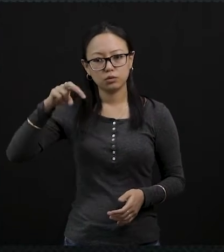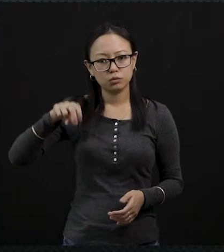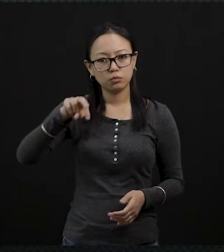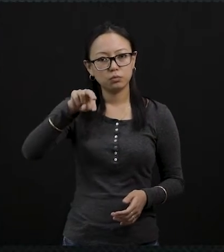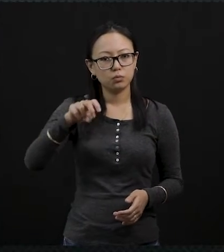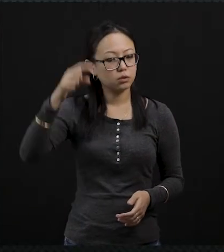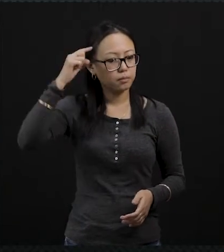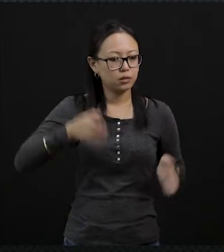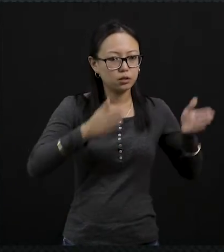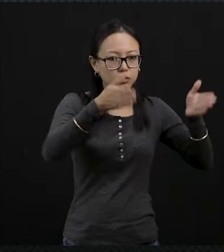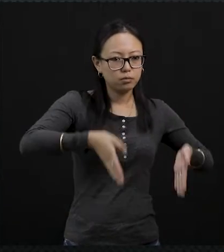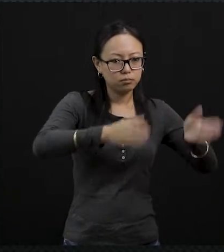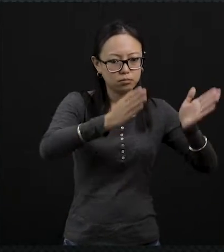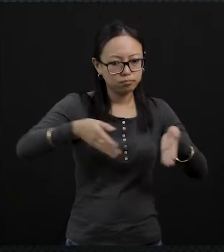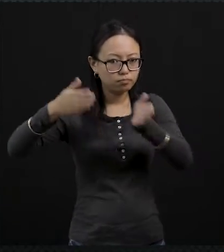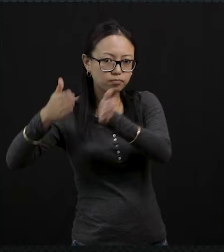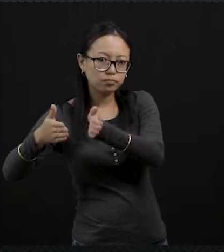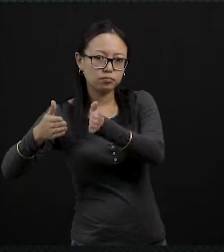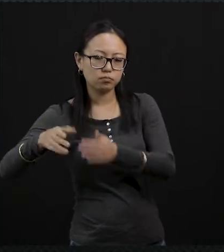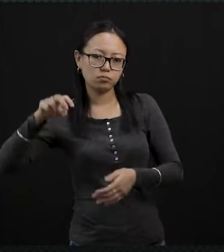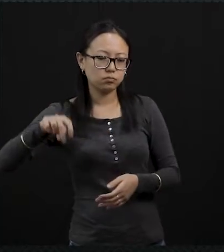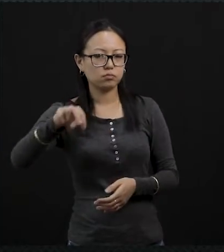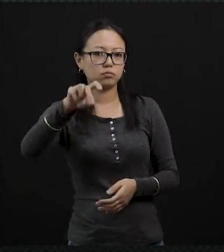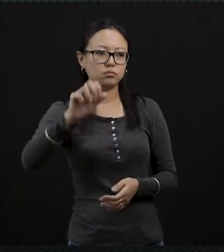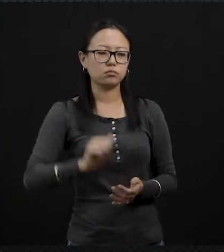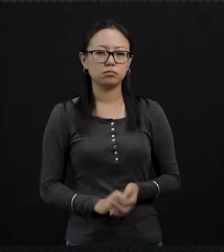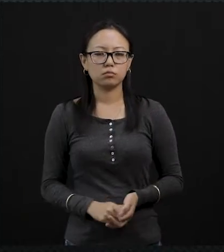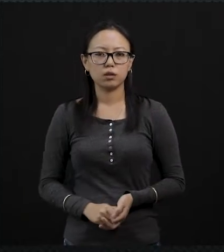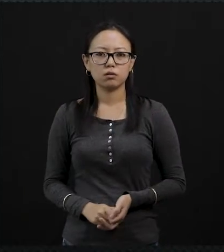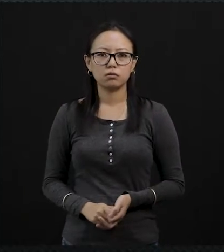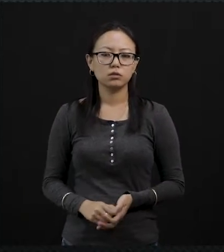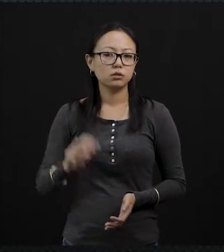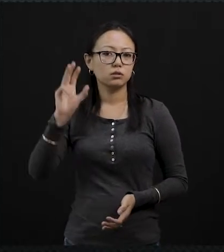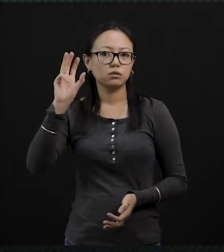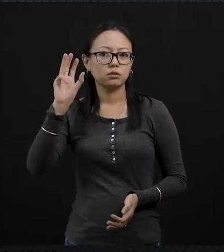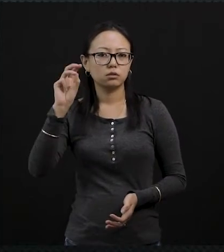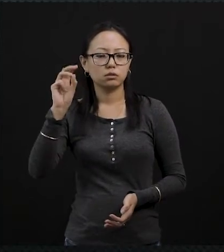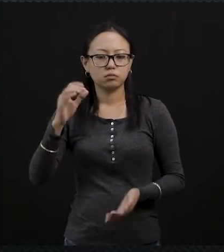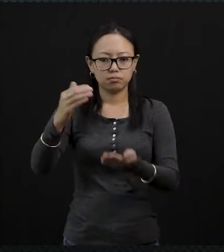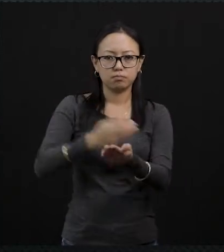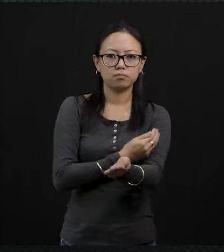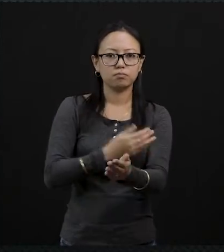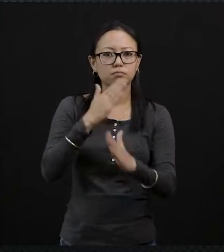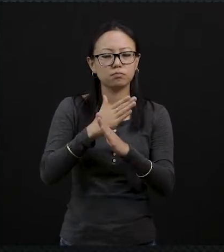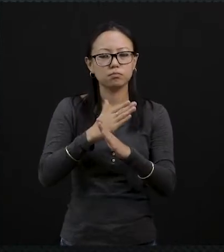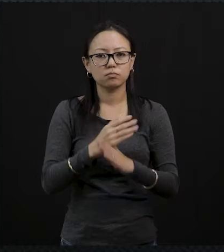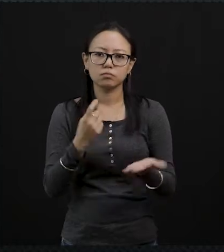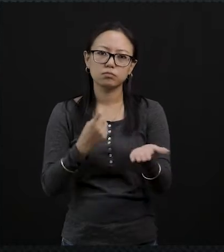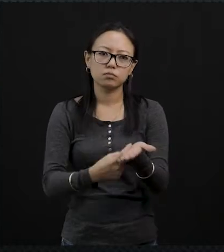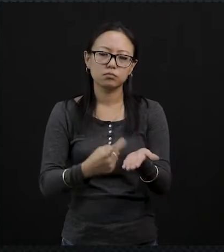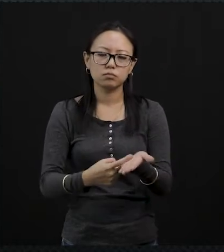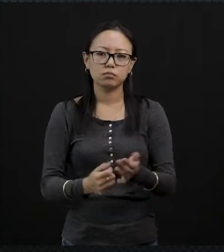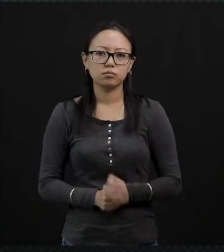dangerous. Okay? Okay, now students, the third safety rule. Okay, the third safety rule.